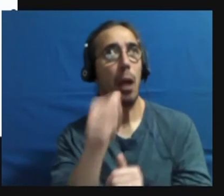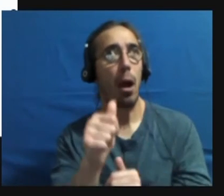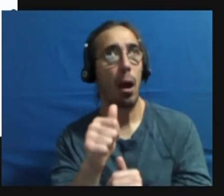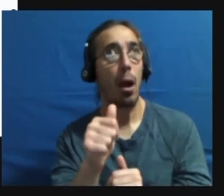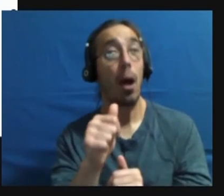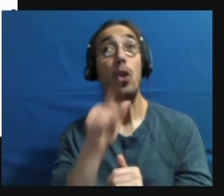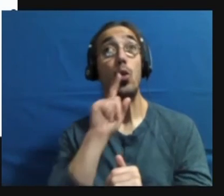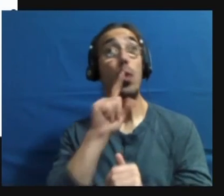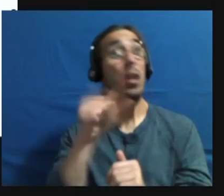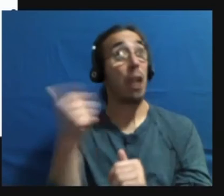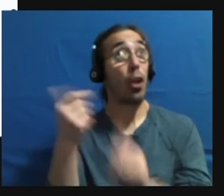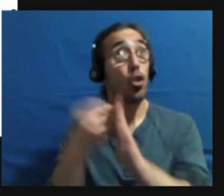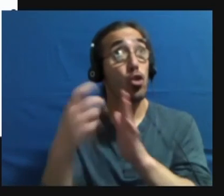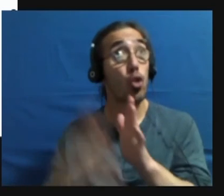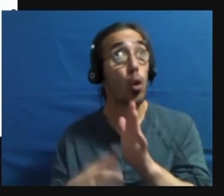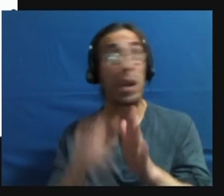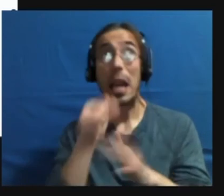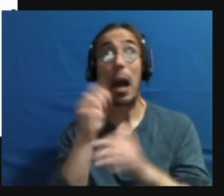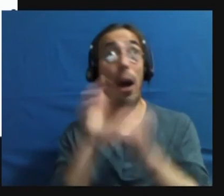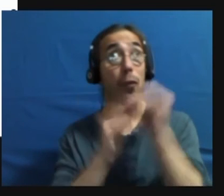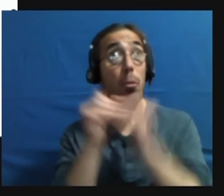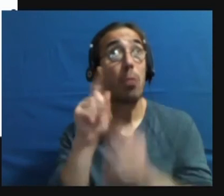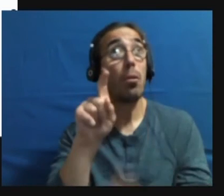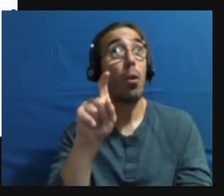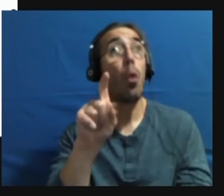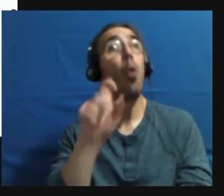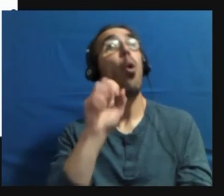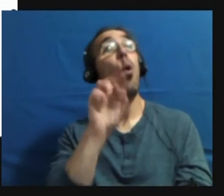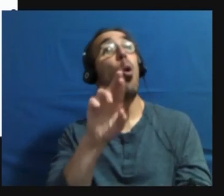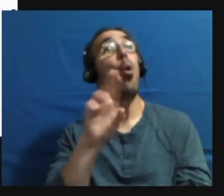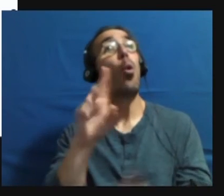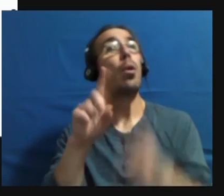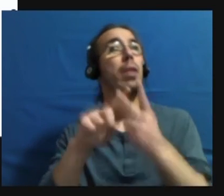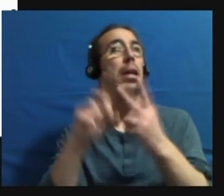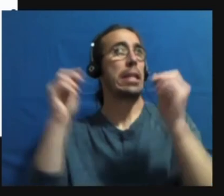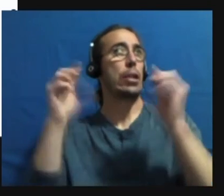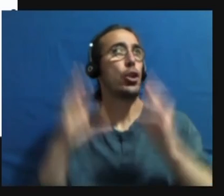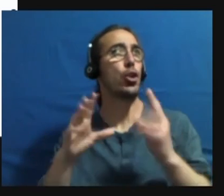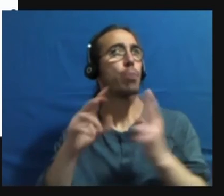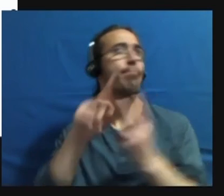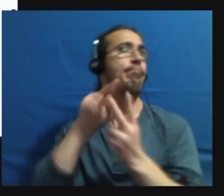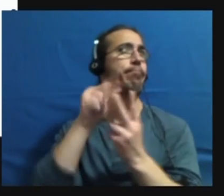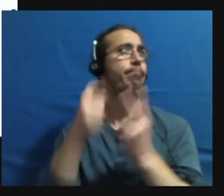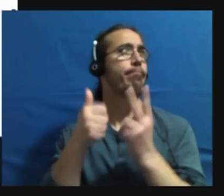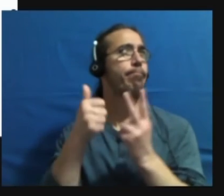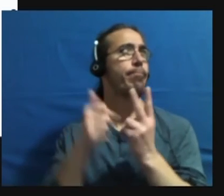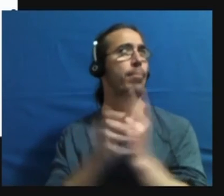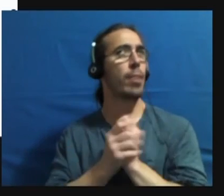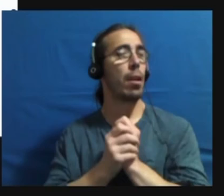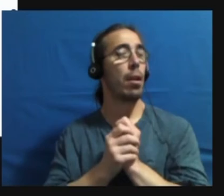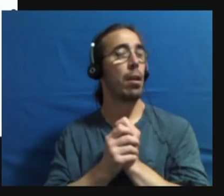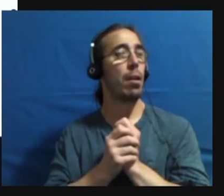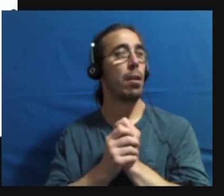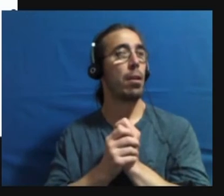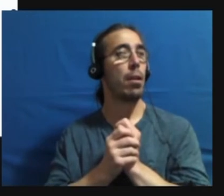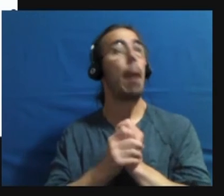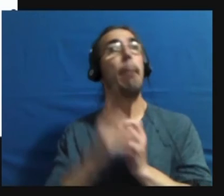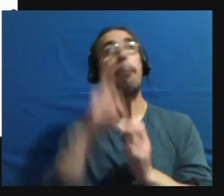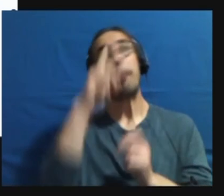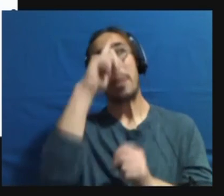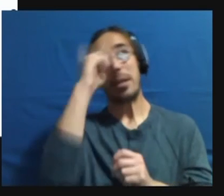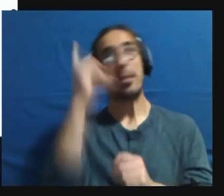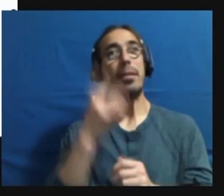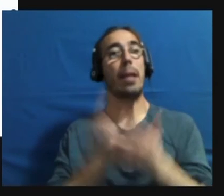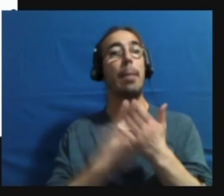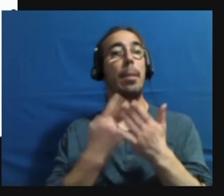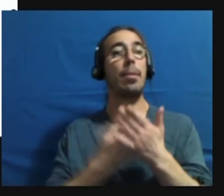the other students that are uncomfortable? Or is it the educator that is uncomfortable because it feels like the child's not focusing?